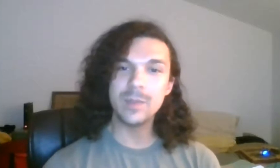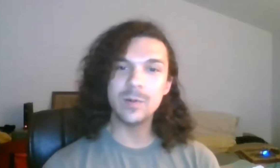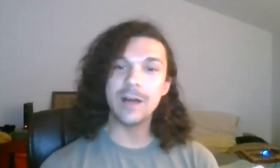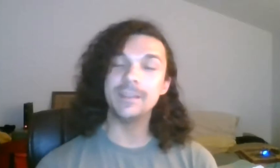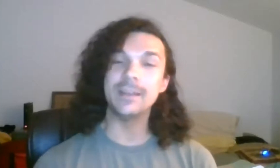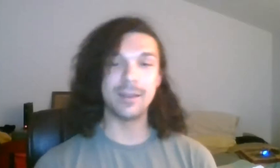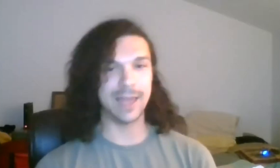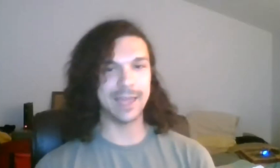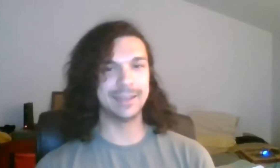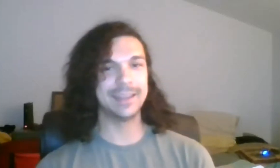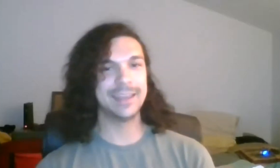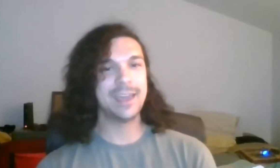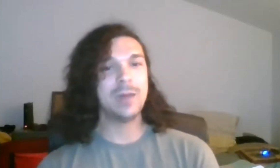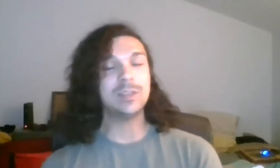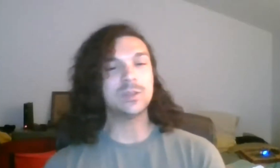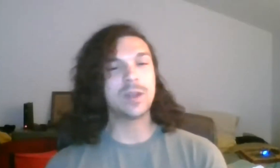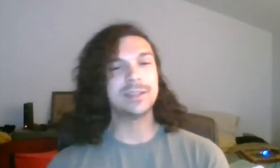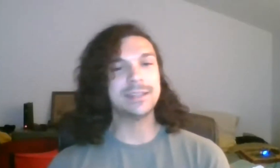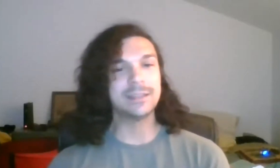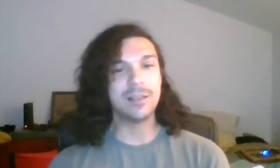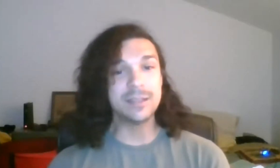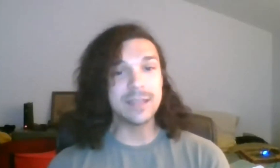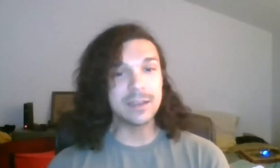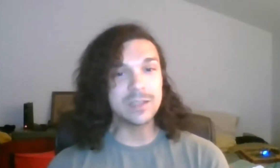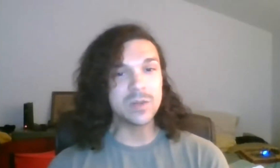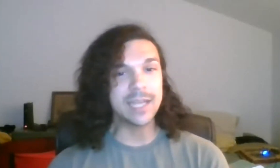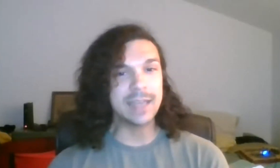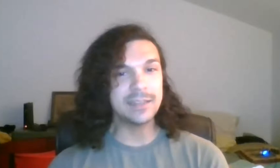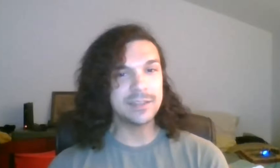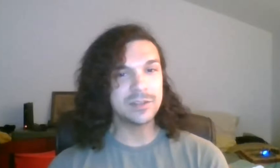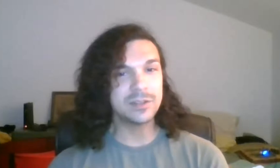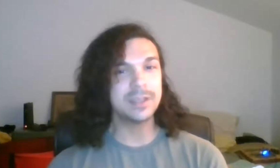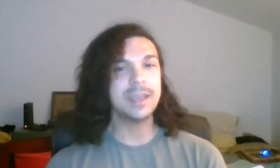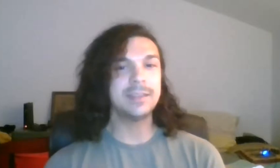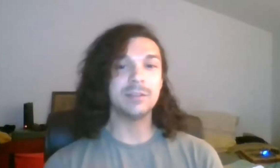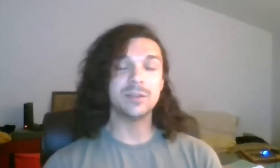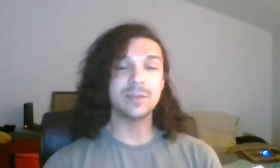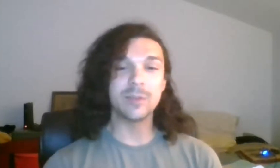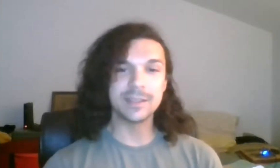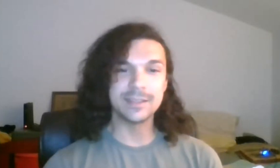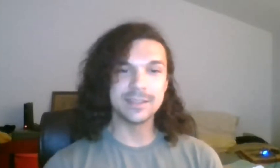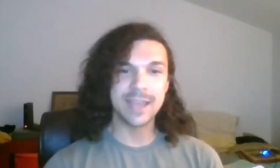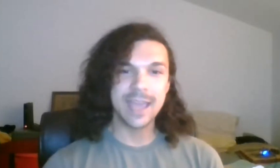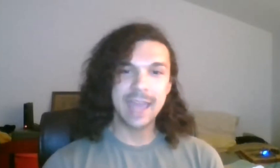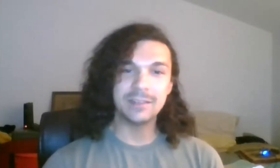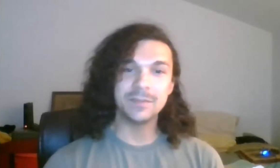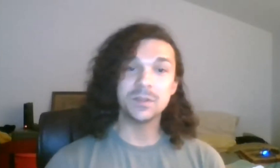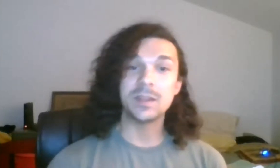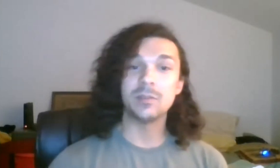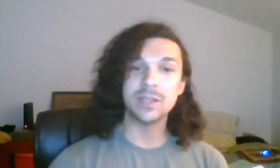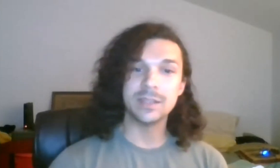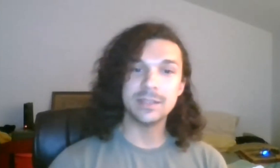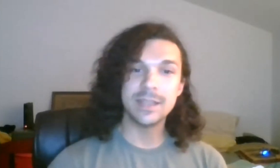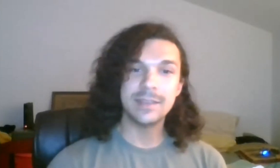are the people of the Dawn Land. Please join us in acknowledging their history and ancestors, their enduring presence, and their